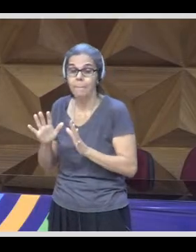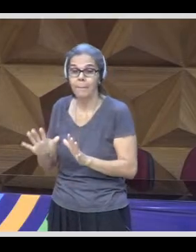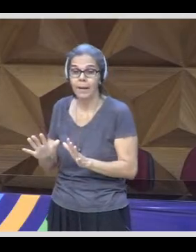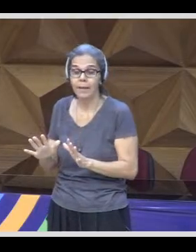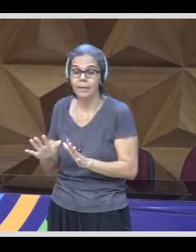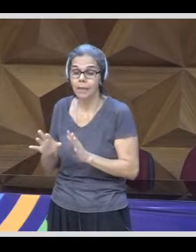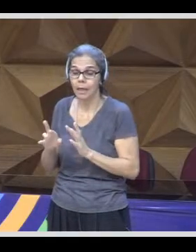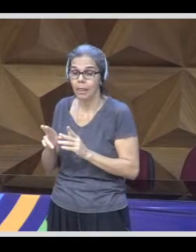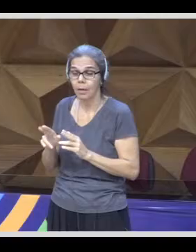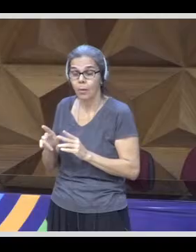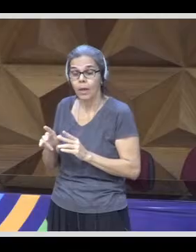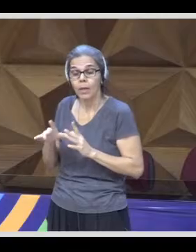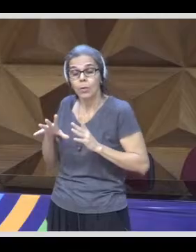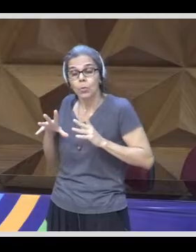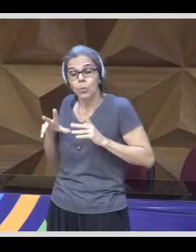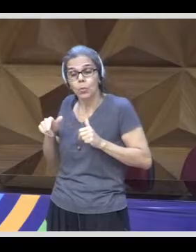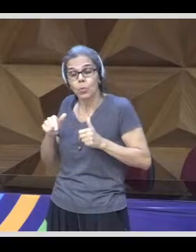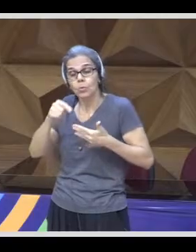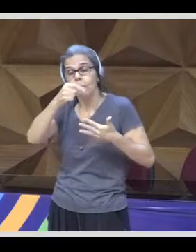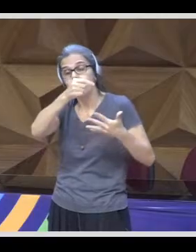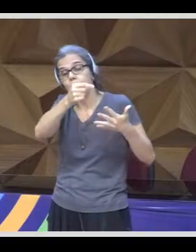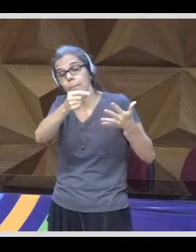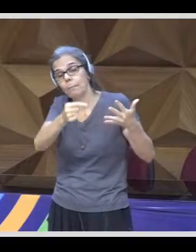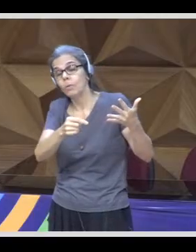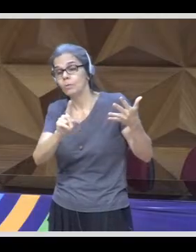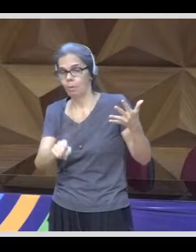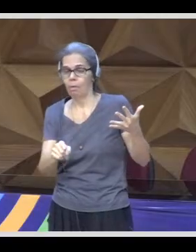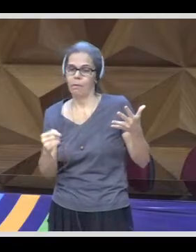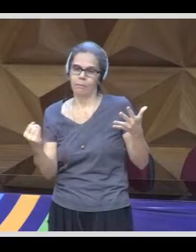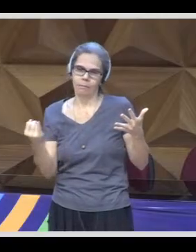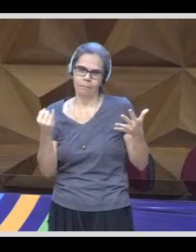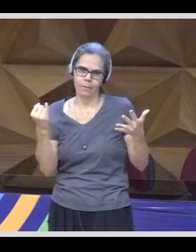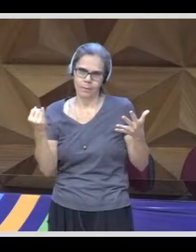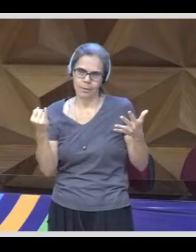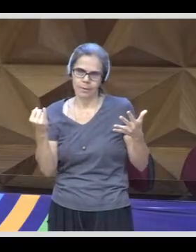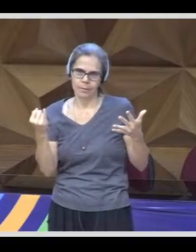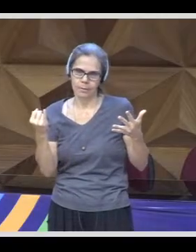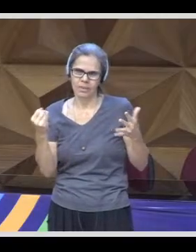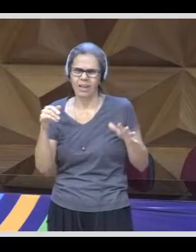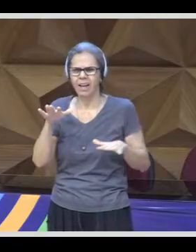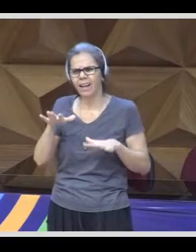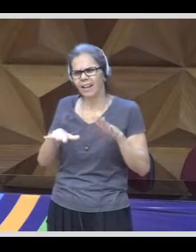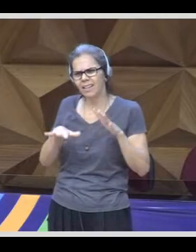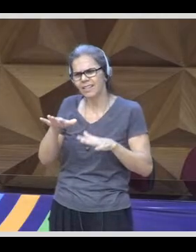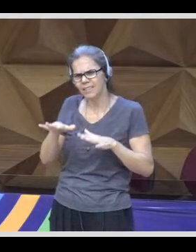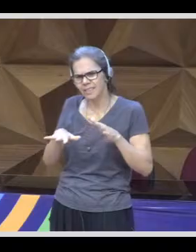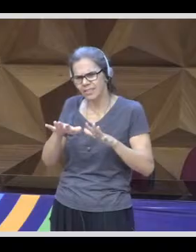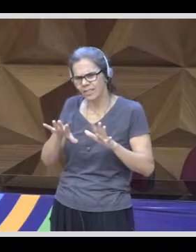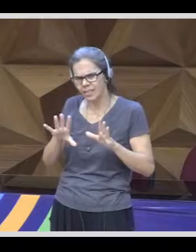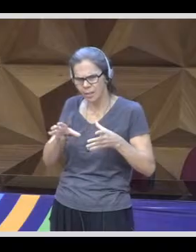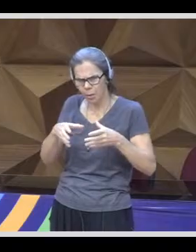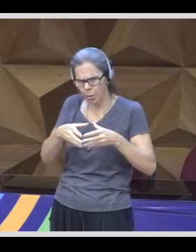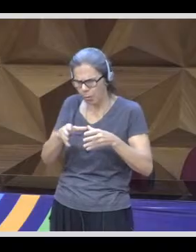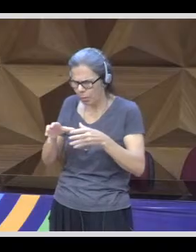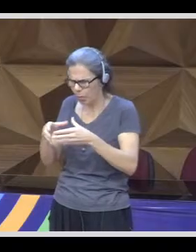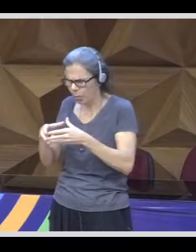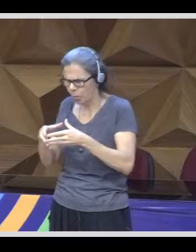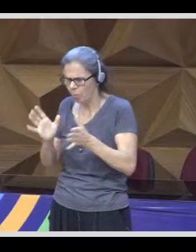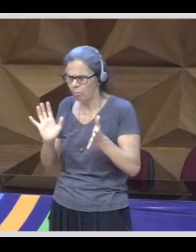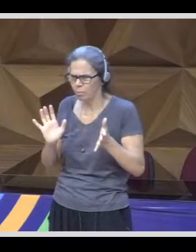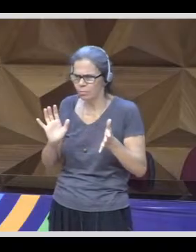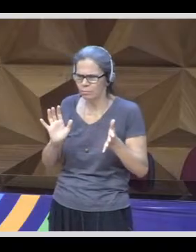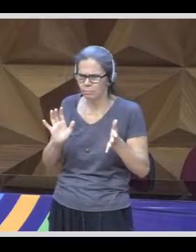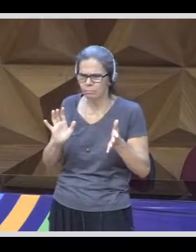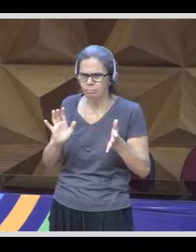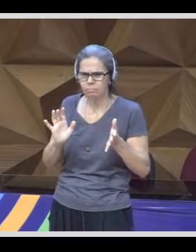actually full of noise. And by noise, I mean edges that are not important for you. And because they occur